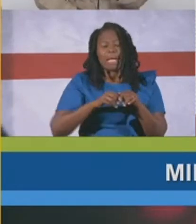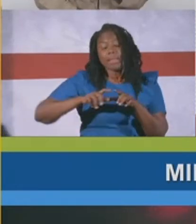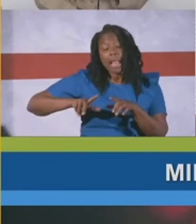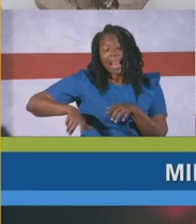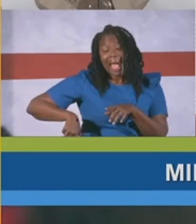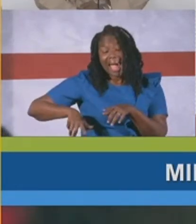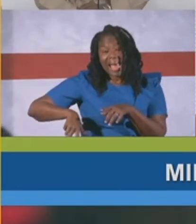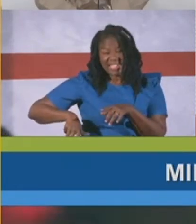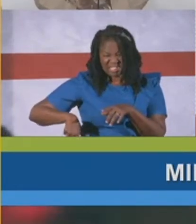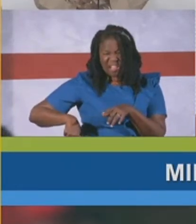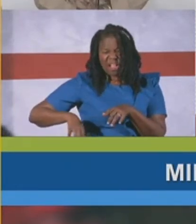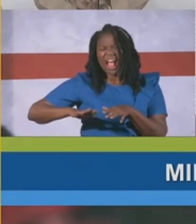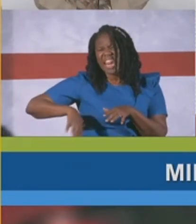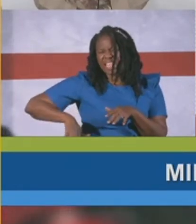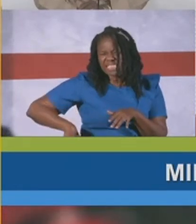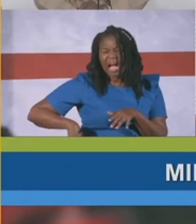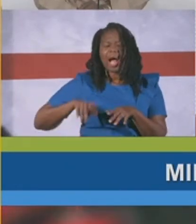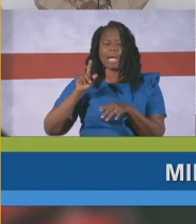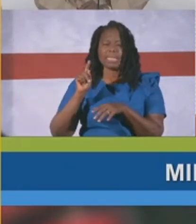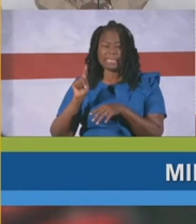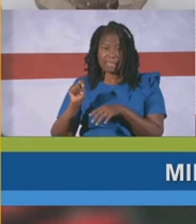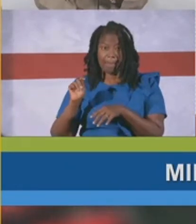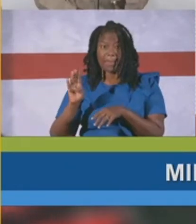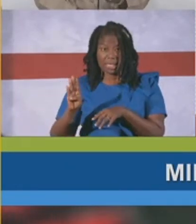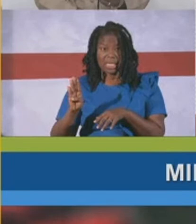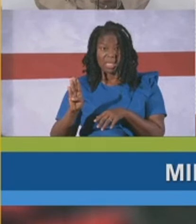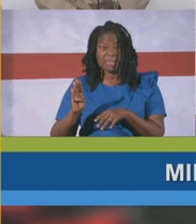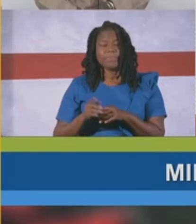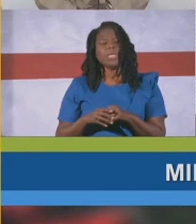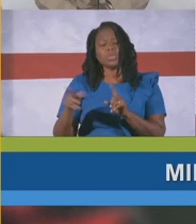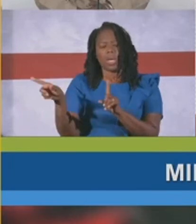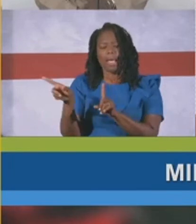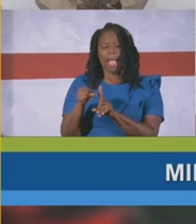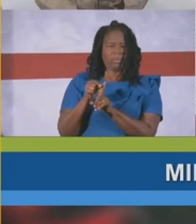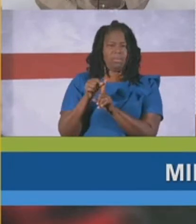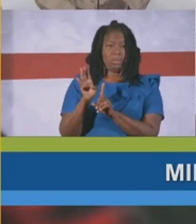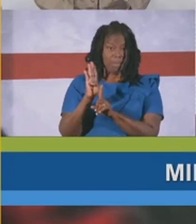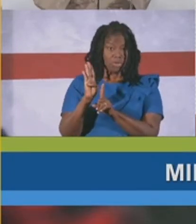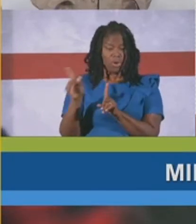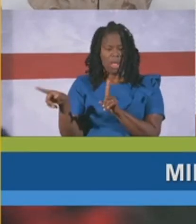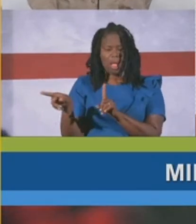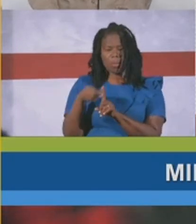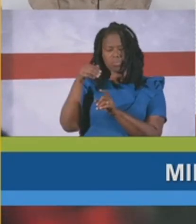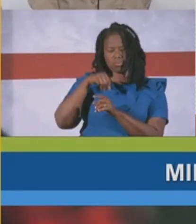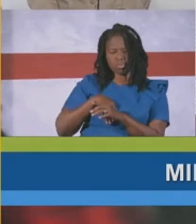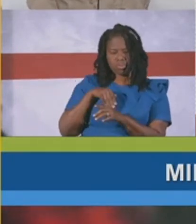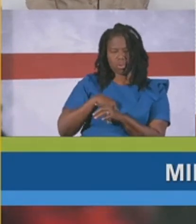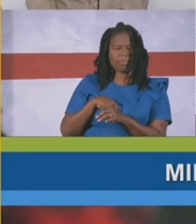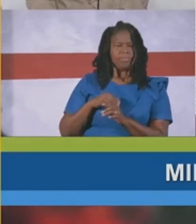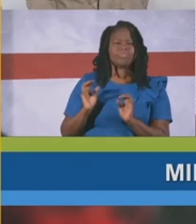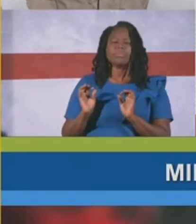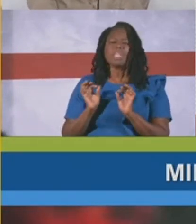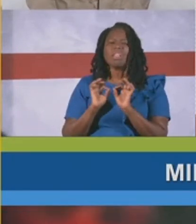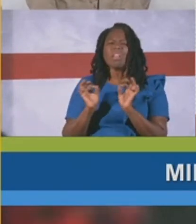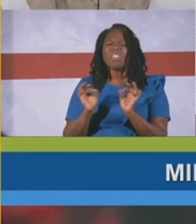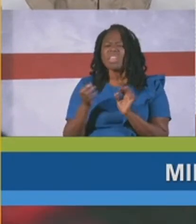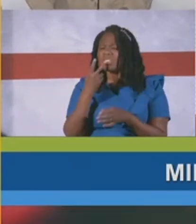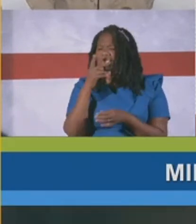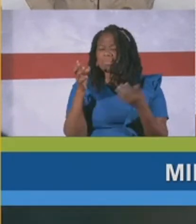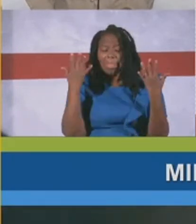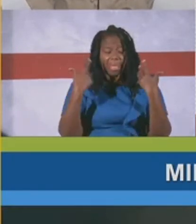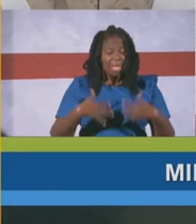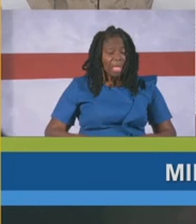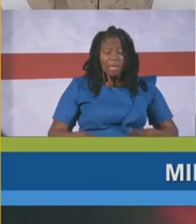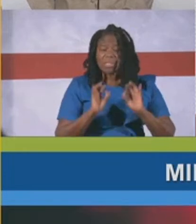TB, as the table suggests, has no symptoms. So you get exposed and you don't have a cough or a fever